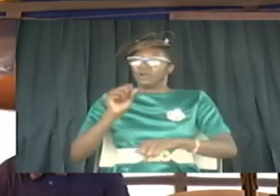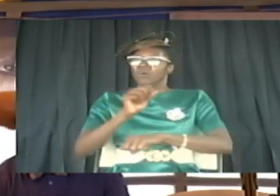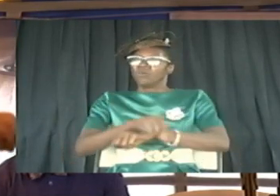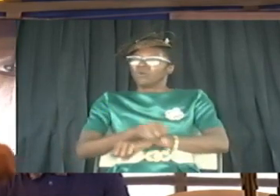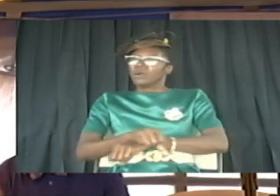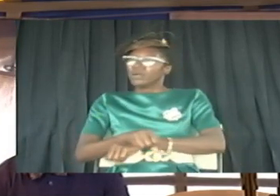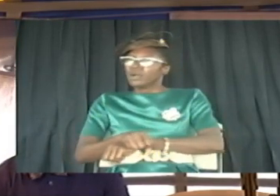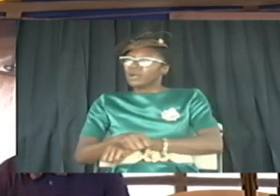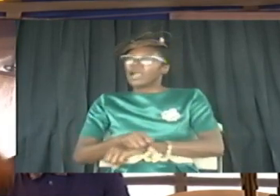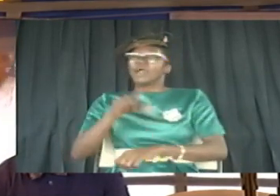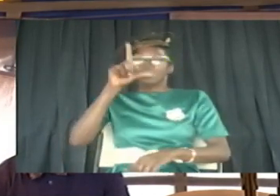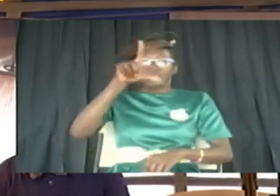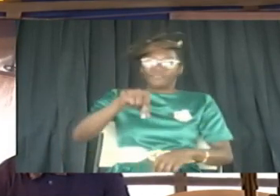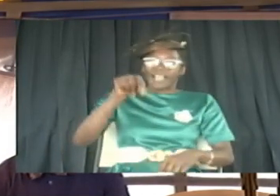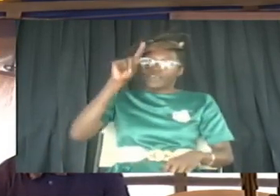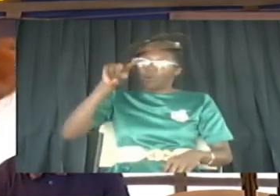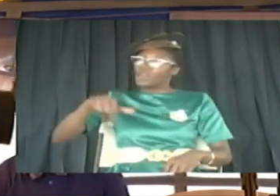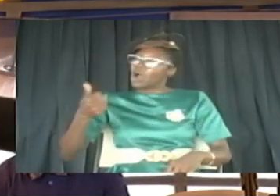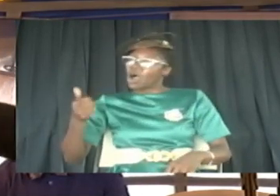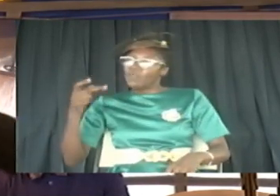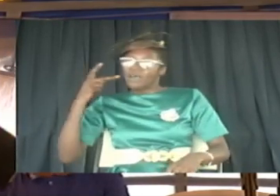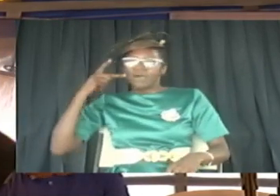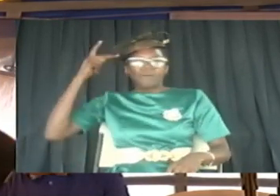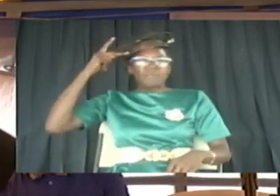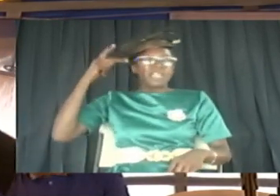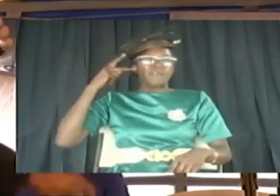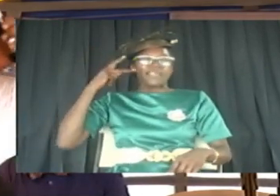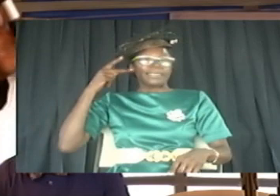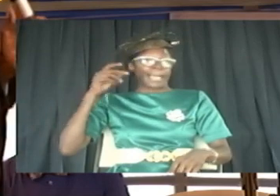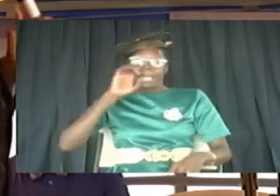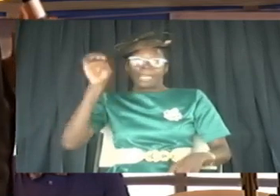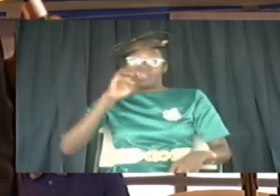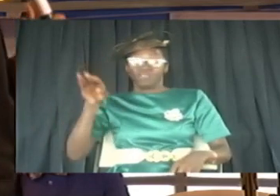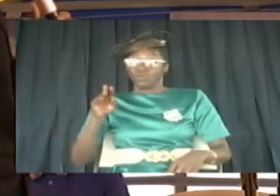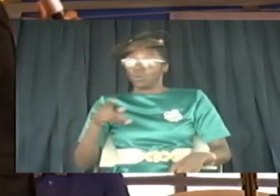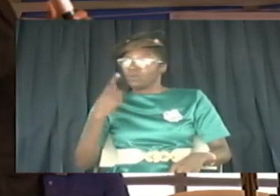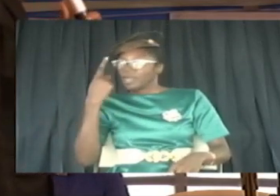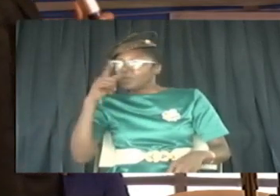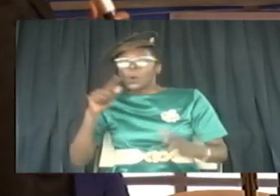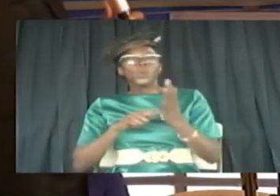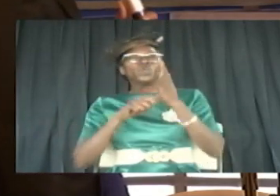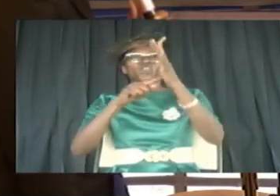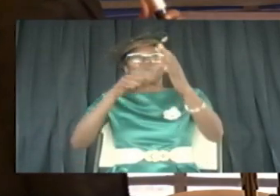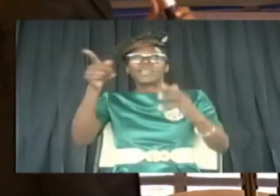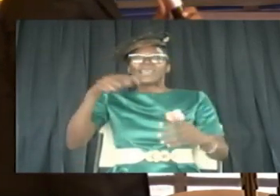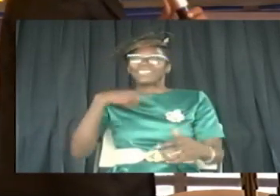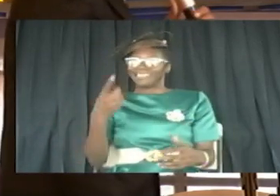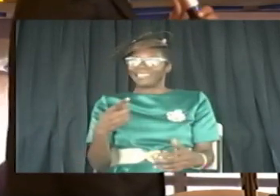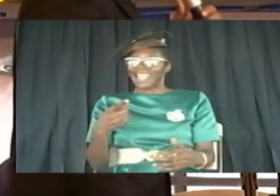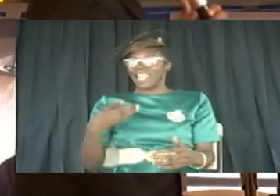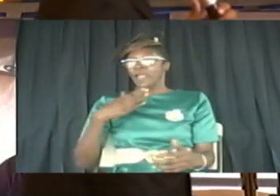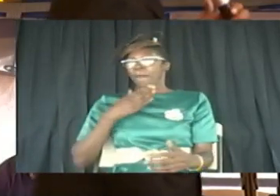the other parent, even though they don't disclose it, they may say, my God, this one is